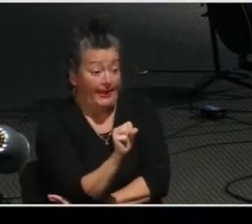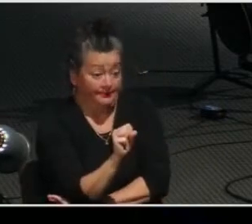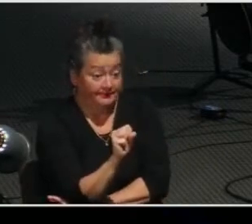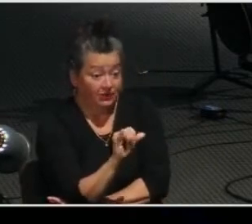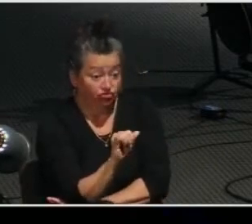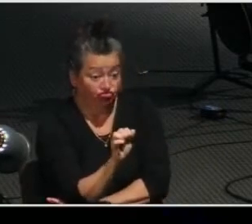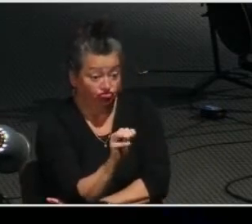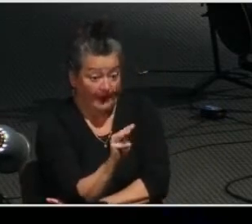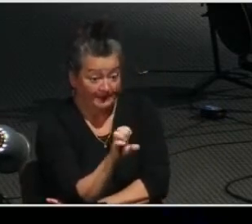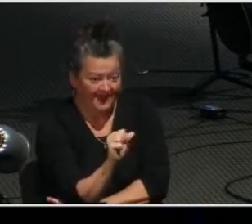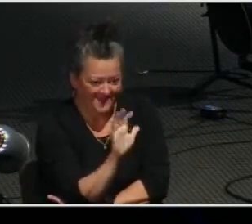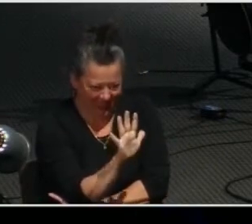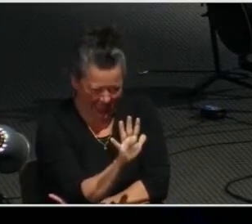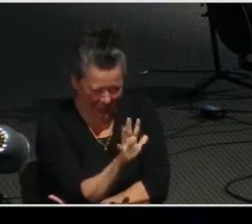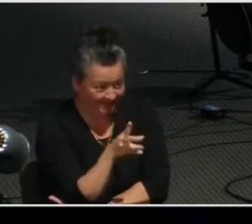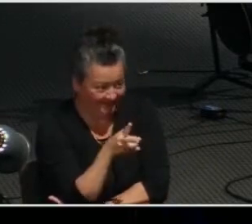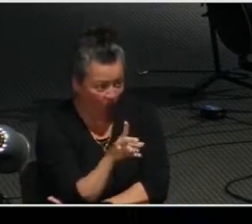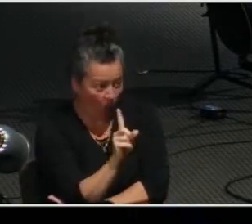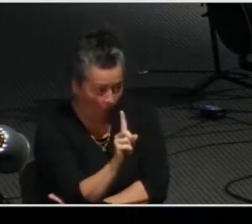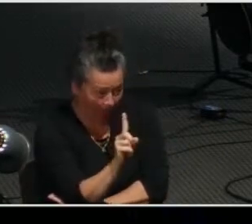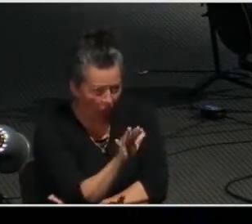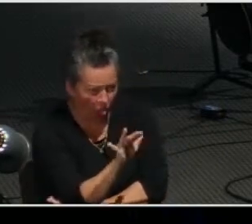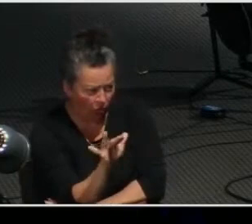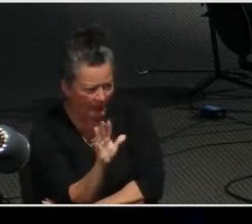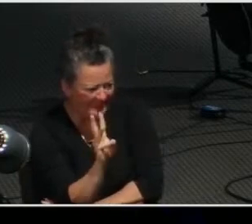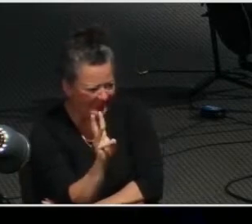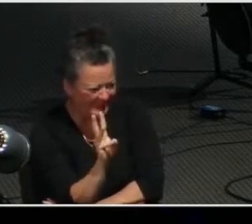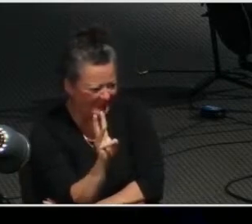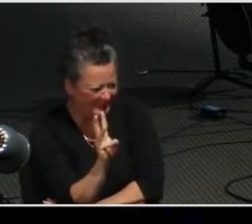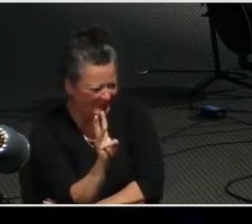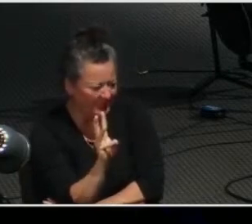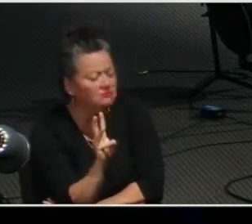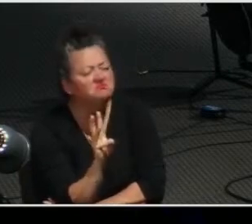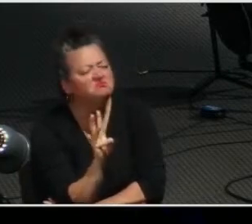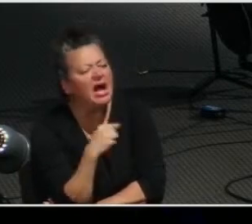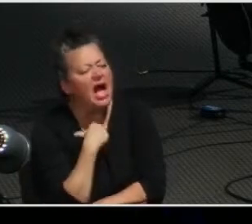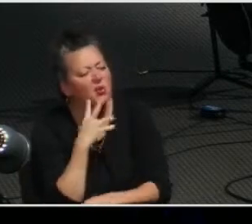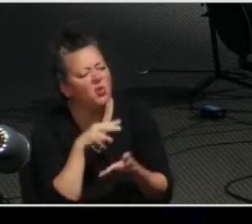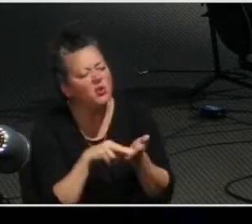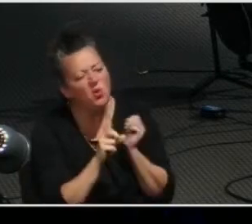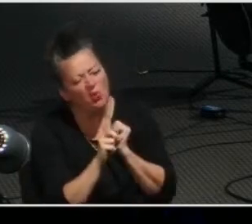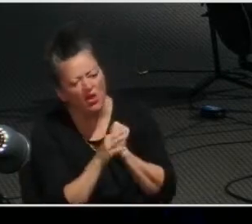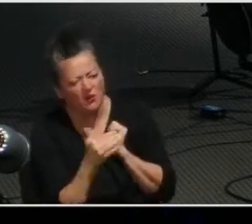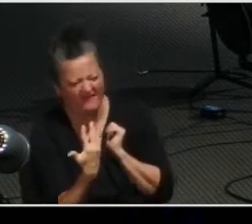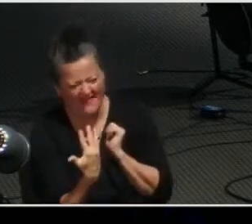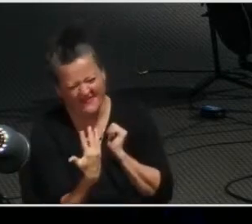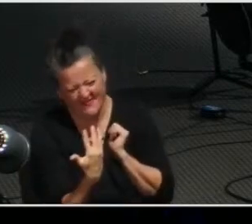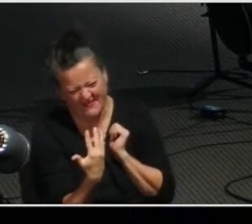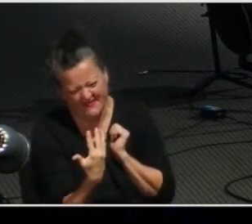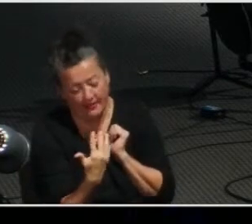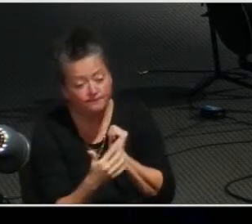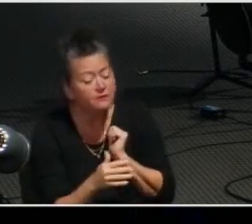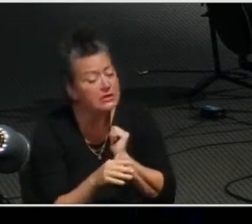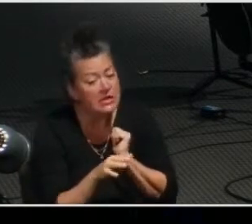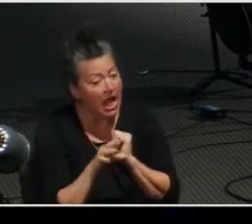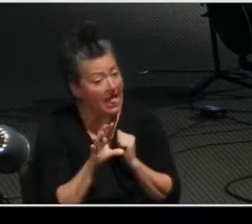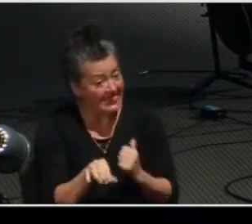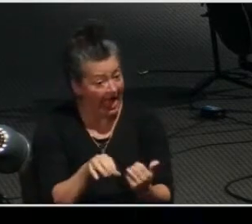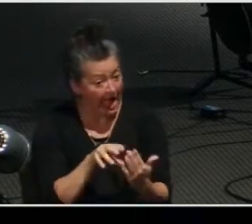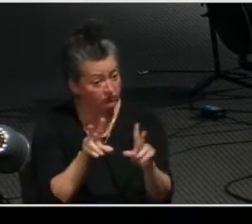chapter 5. This is not a passage that you would put on your wall for encouragement. This is one of